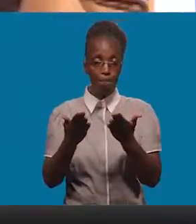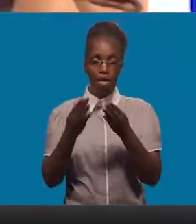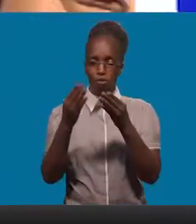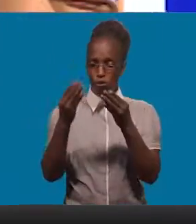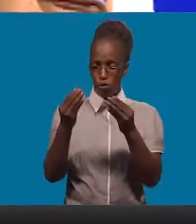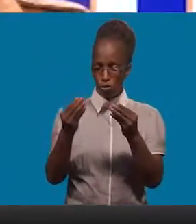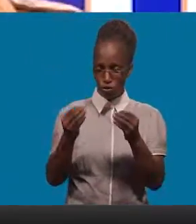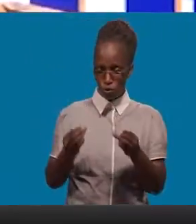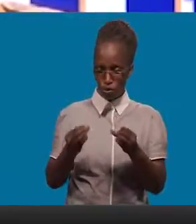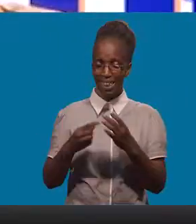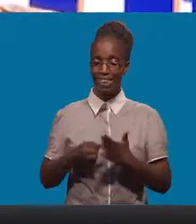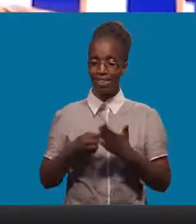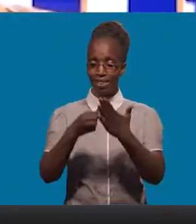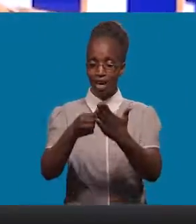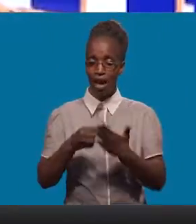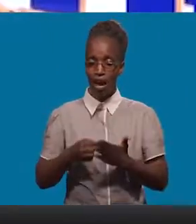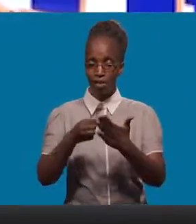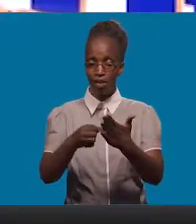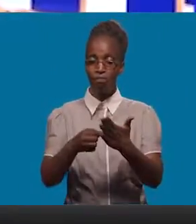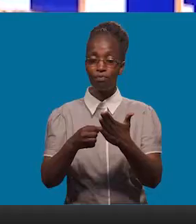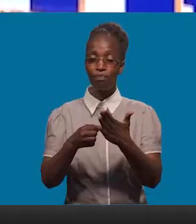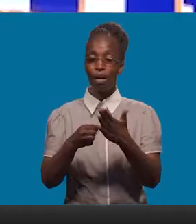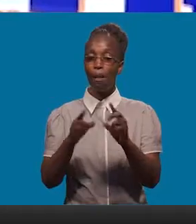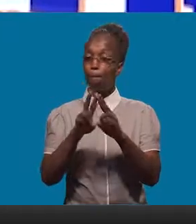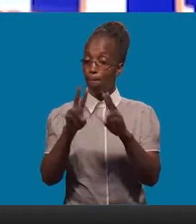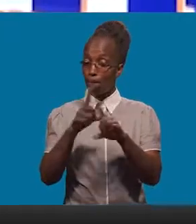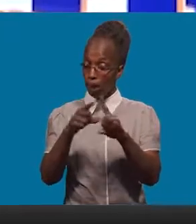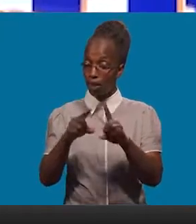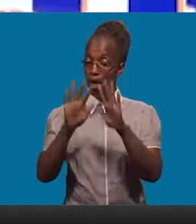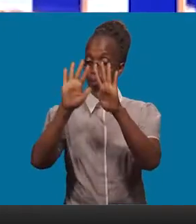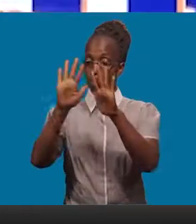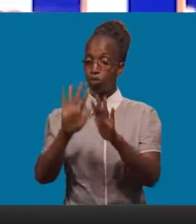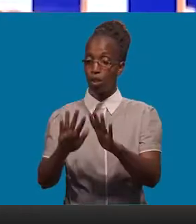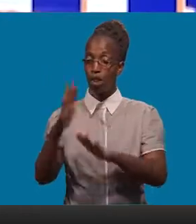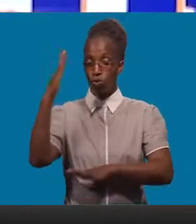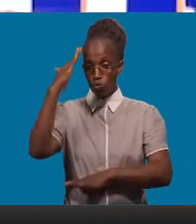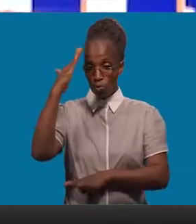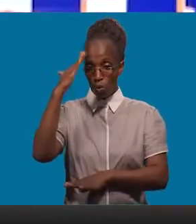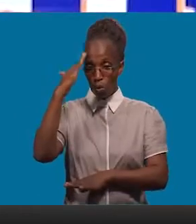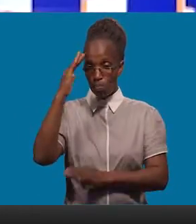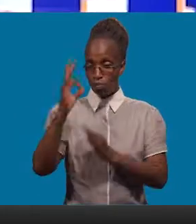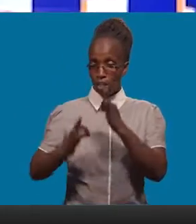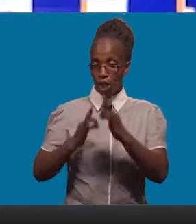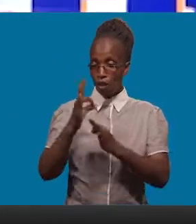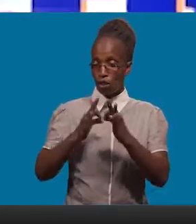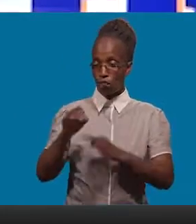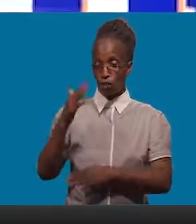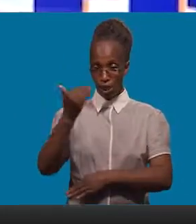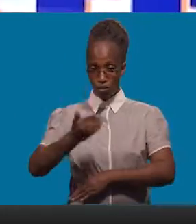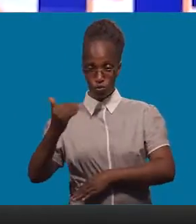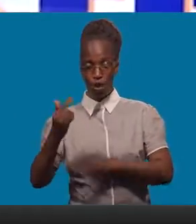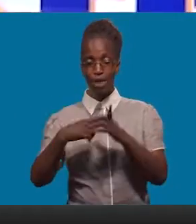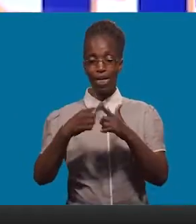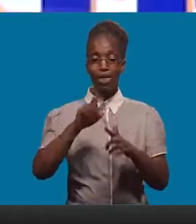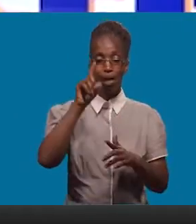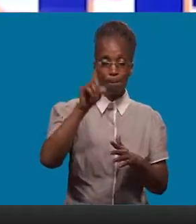being discussed for them, but it is important to understand that it's if it's for them, then we have to engage them. So that's why today